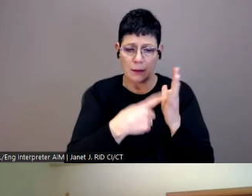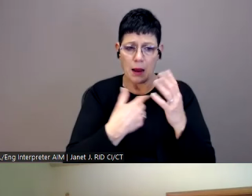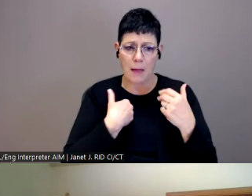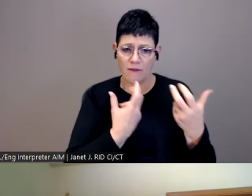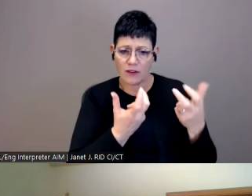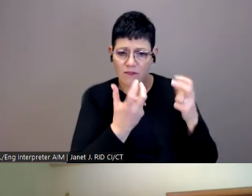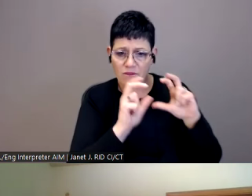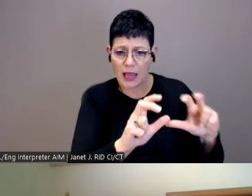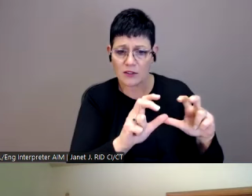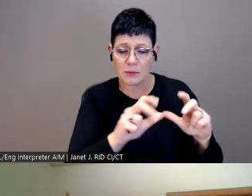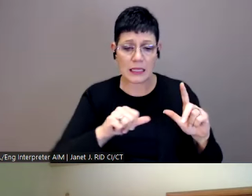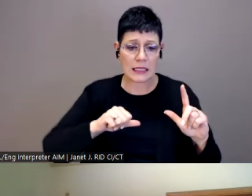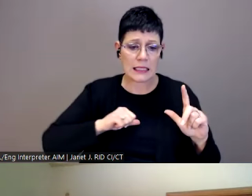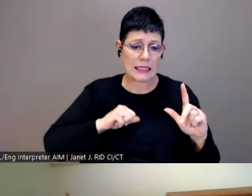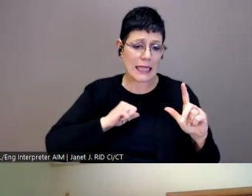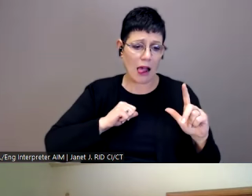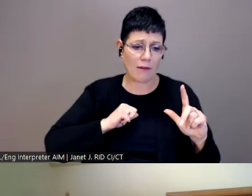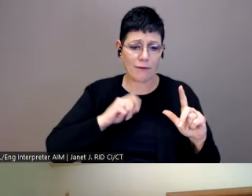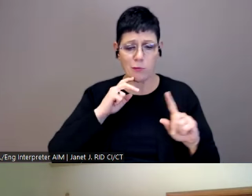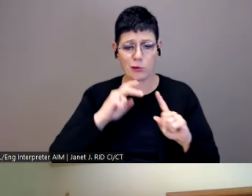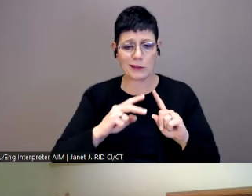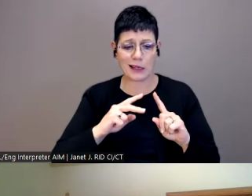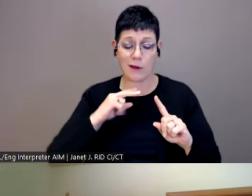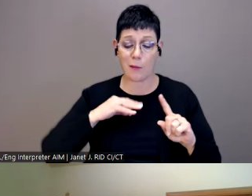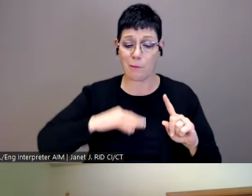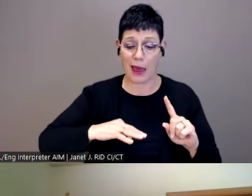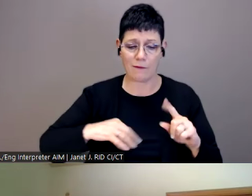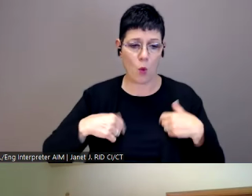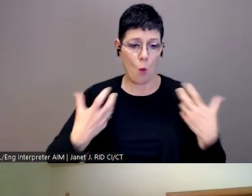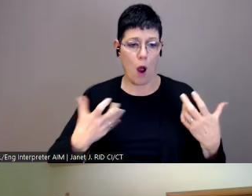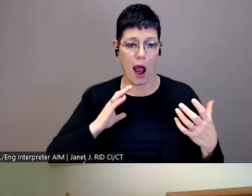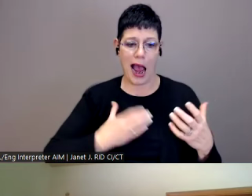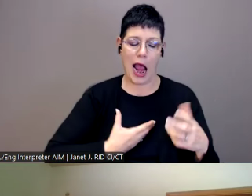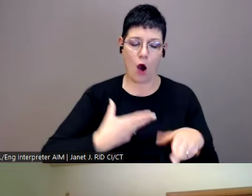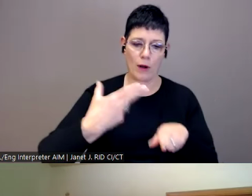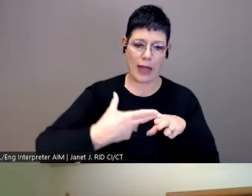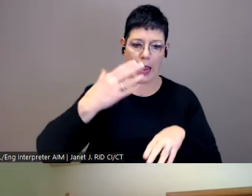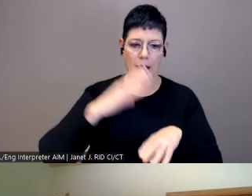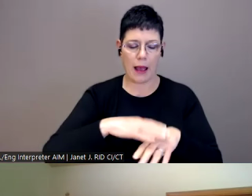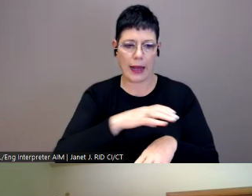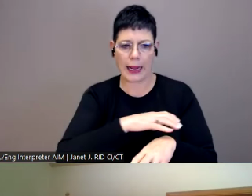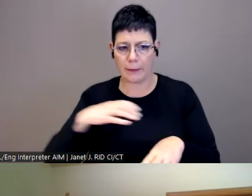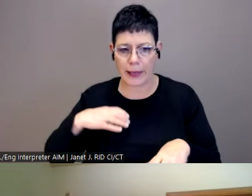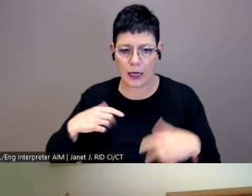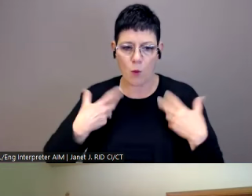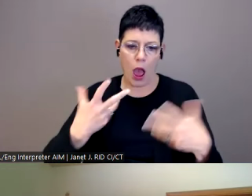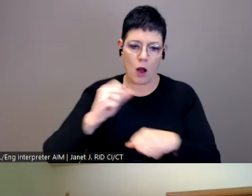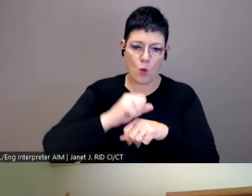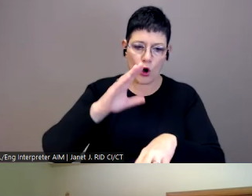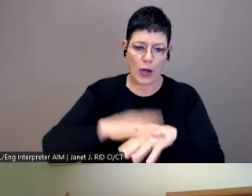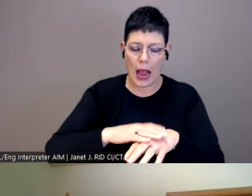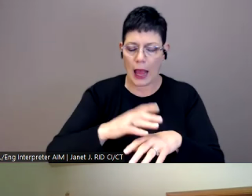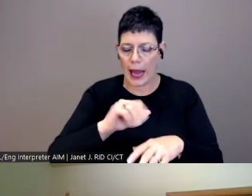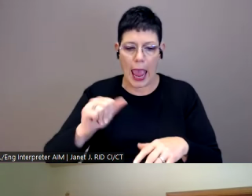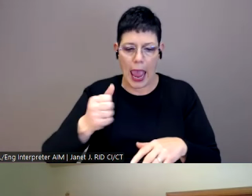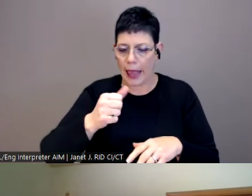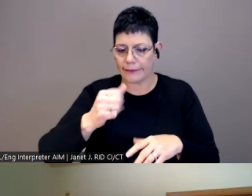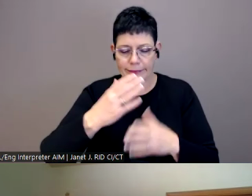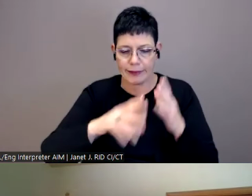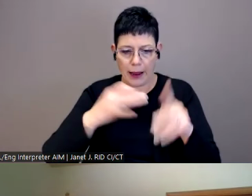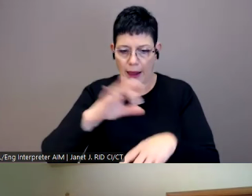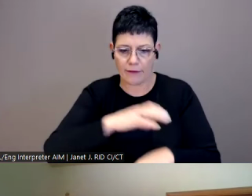and self-perceived benefit of sitting on an advisory group or an implementation group like the CPIG.